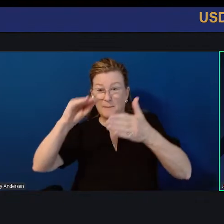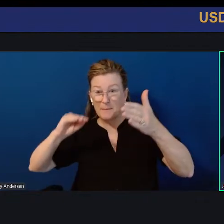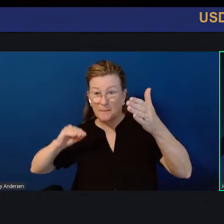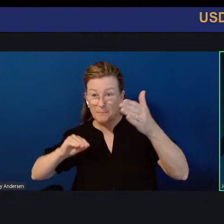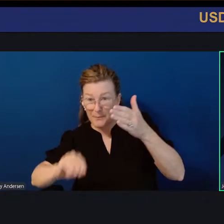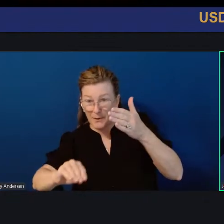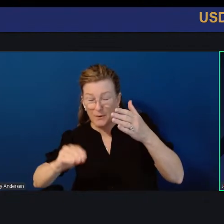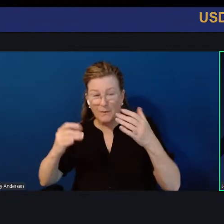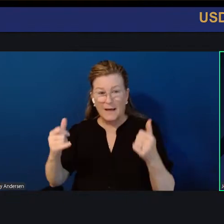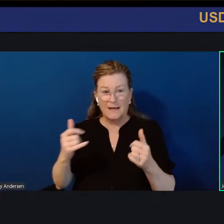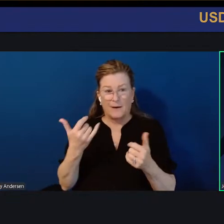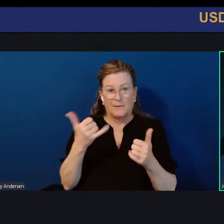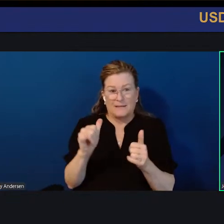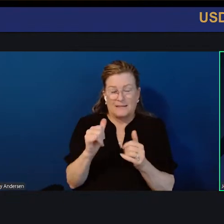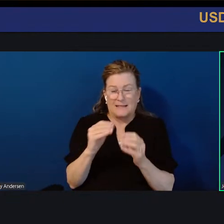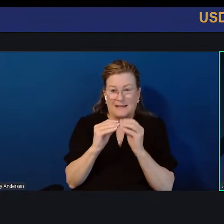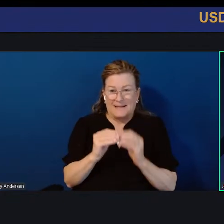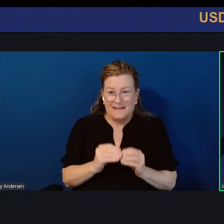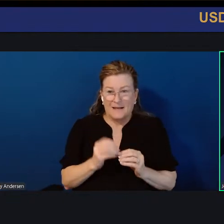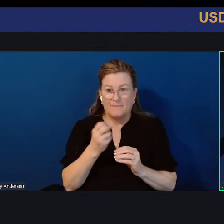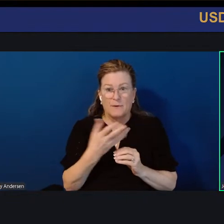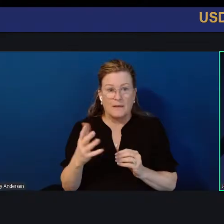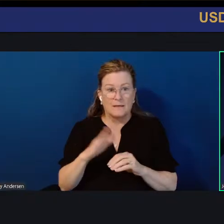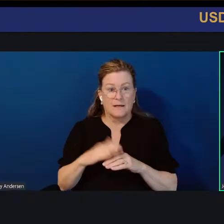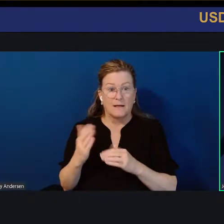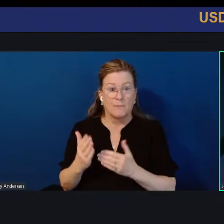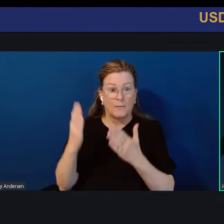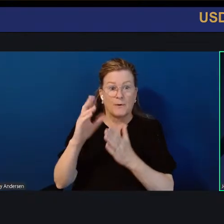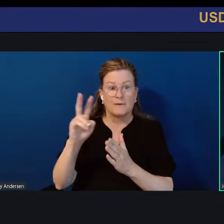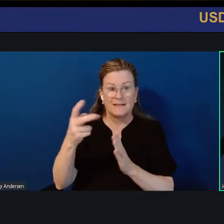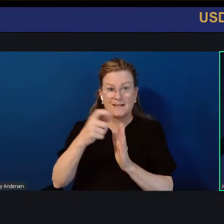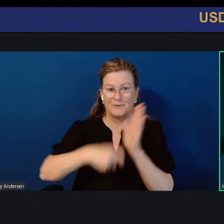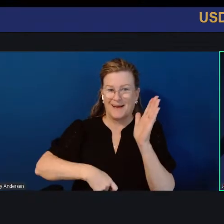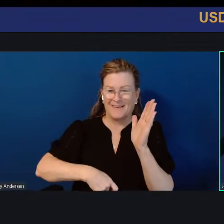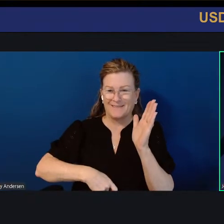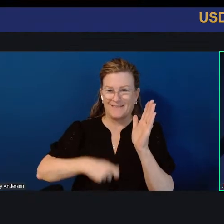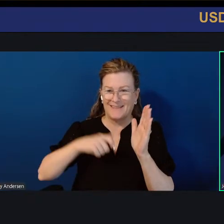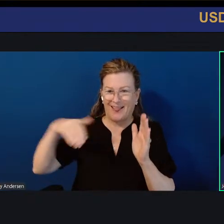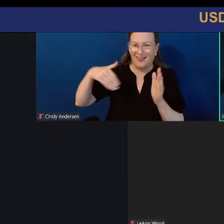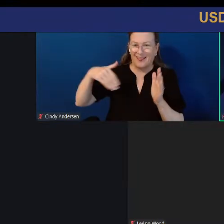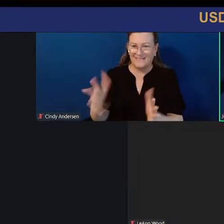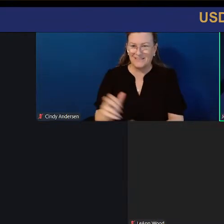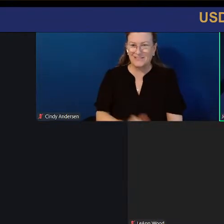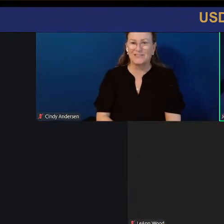up a few things on a proposed second draft. It's not quite there.